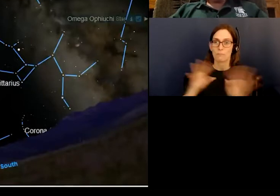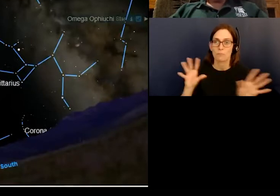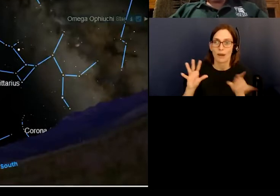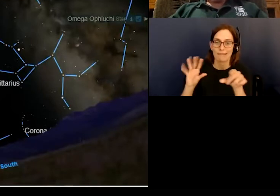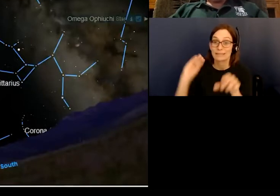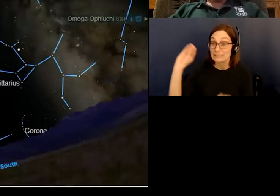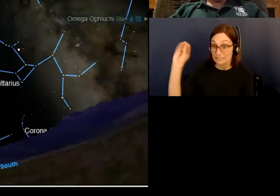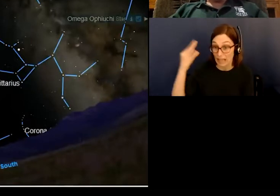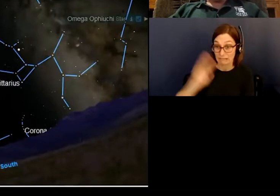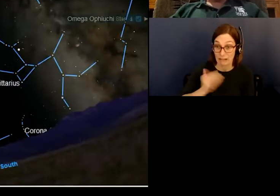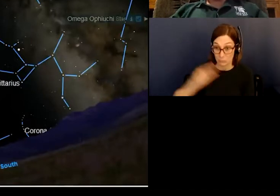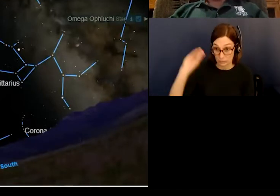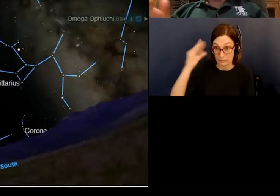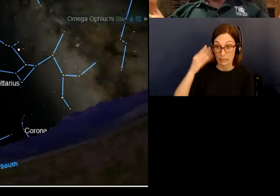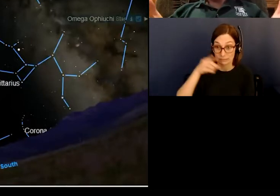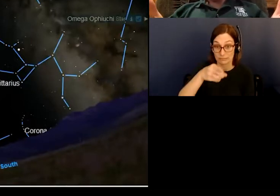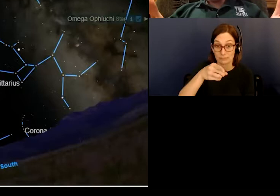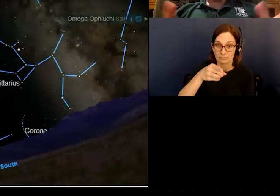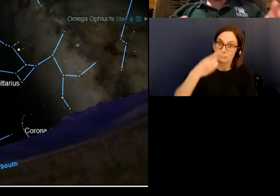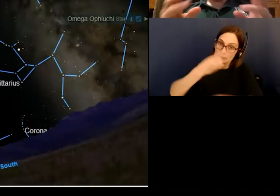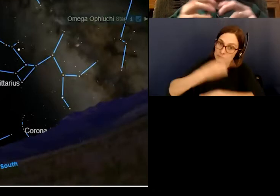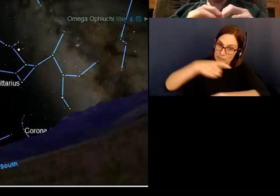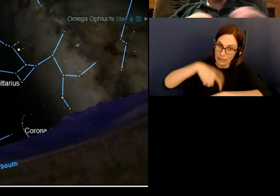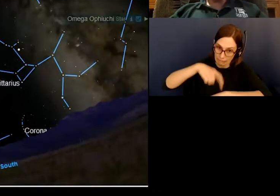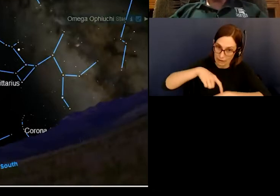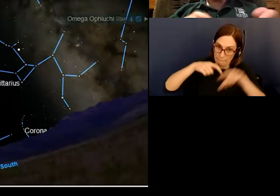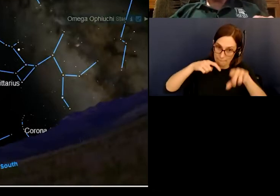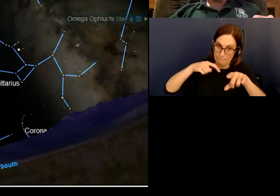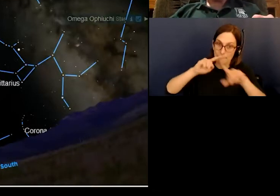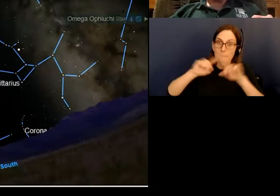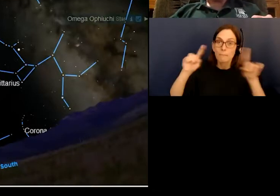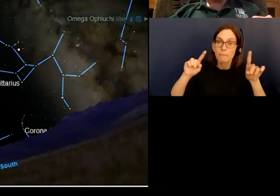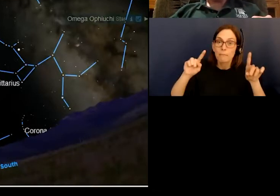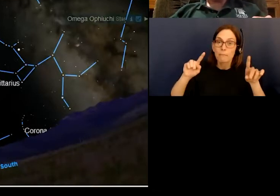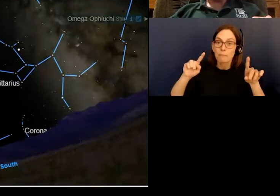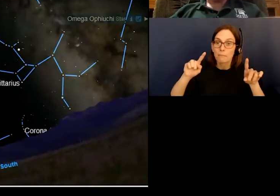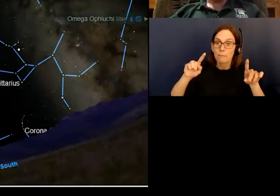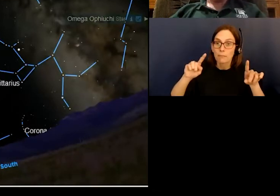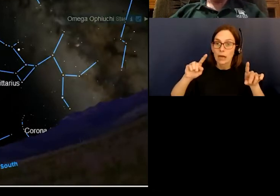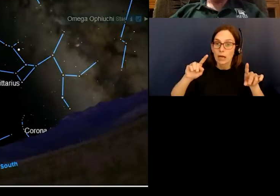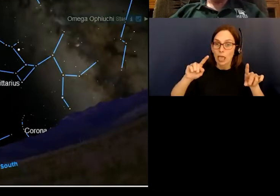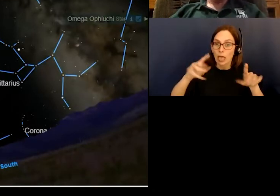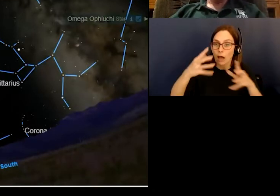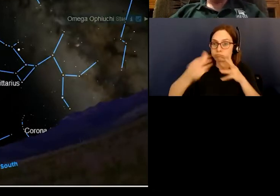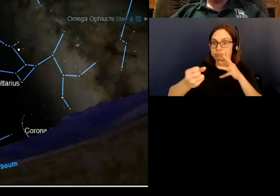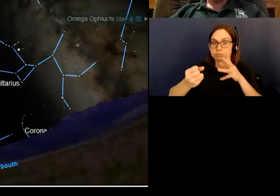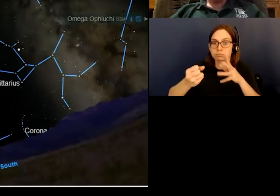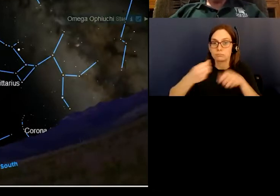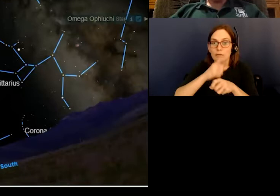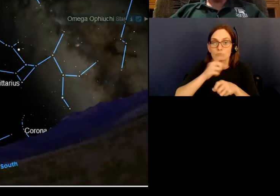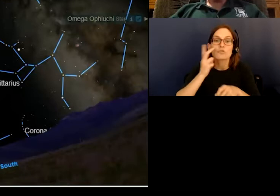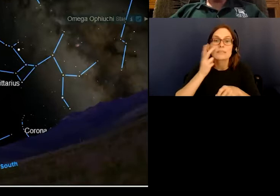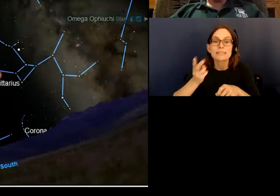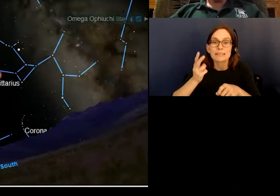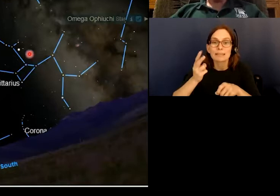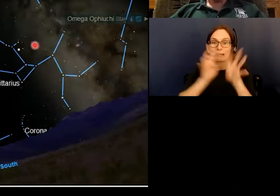sun. So it's daytime, but I've pretended like the sun was not there so that we can see the constellations. And